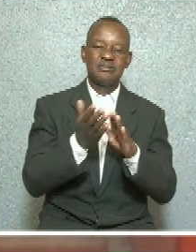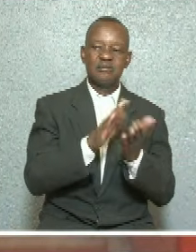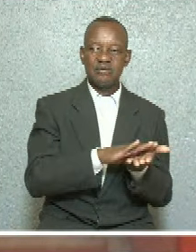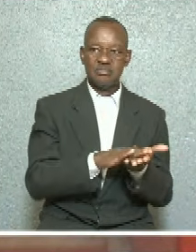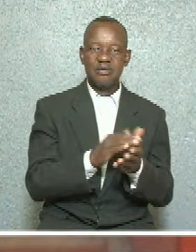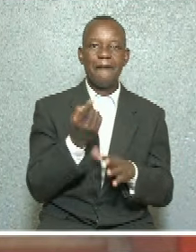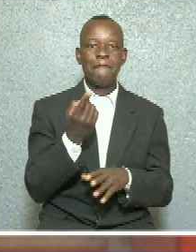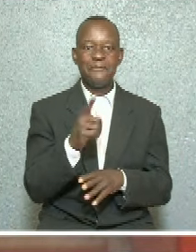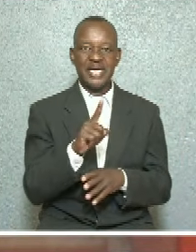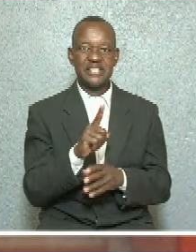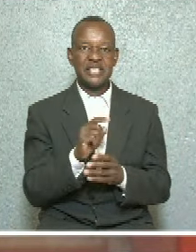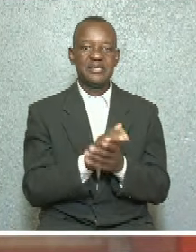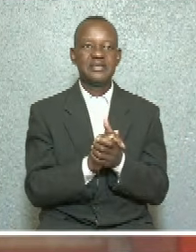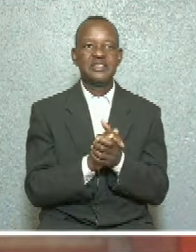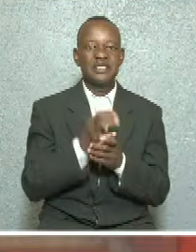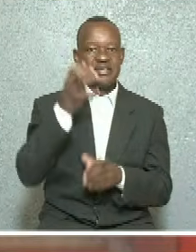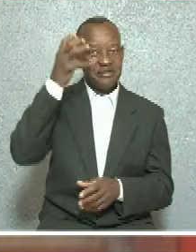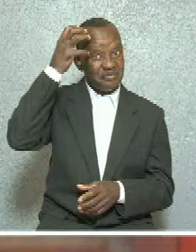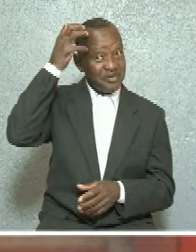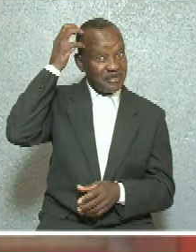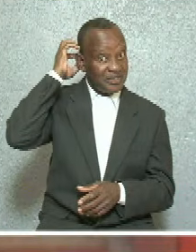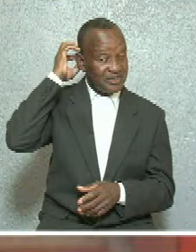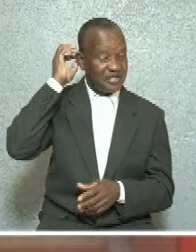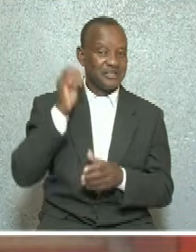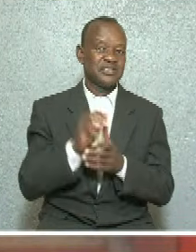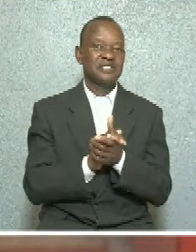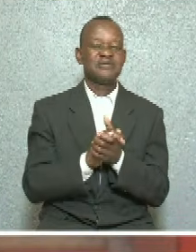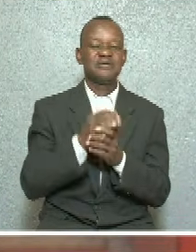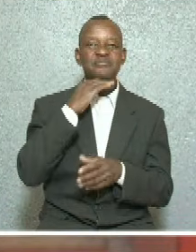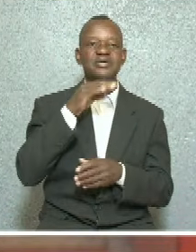because he lives in all of us seated here.